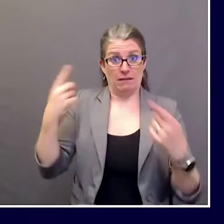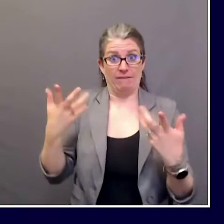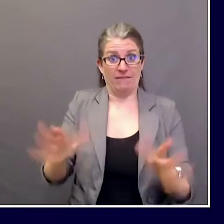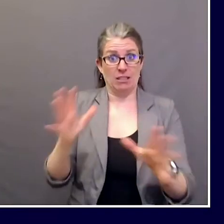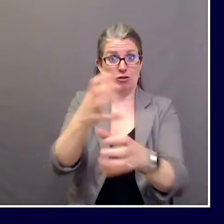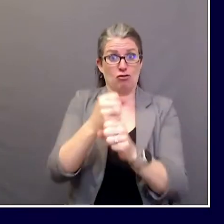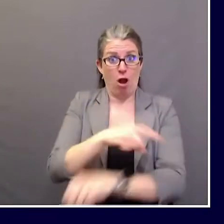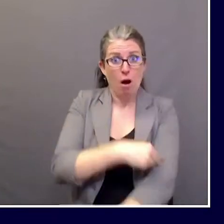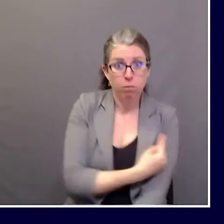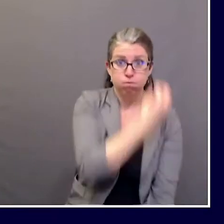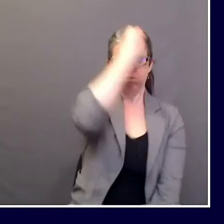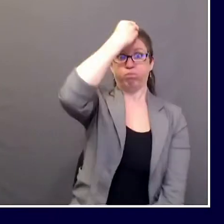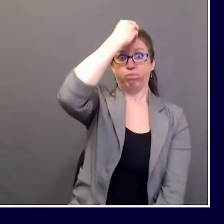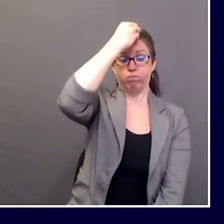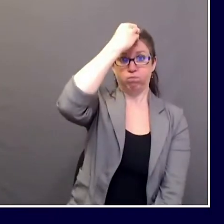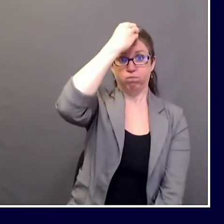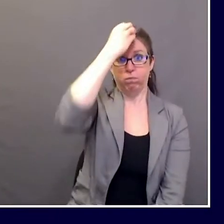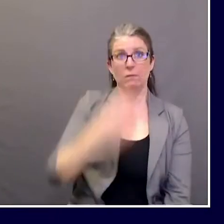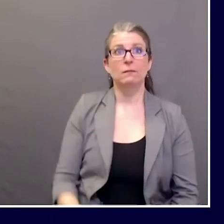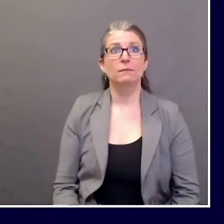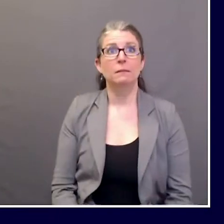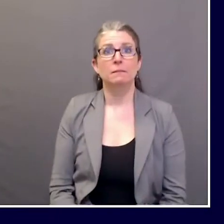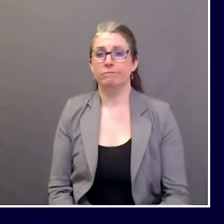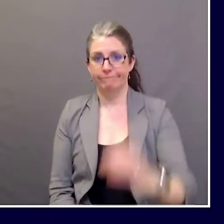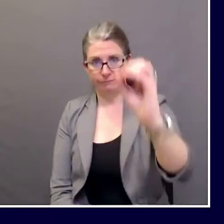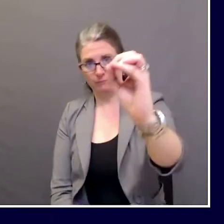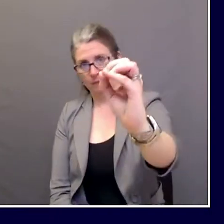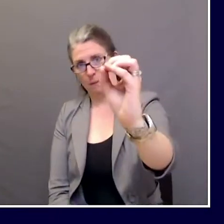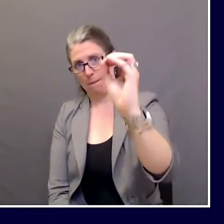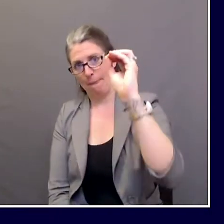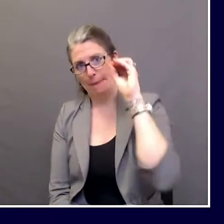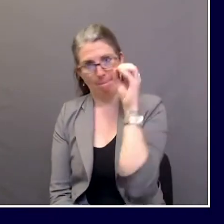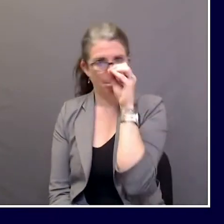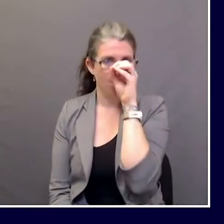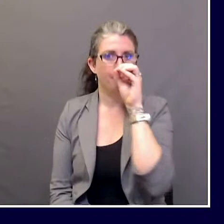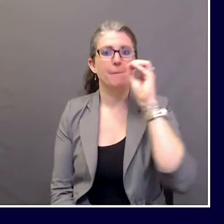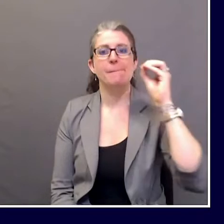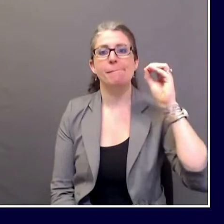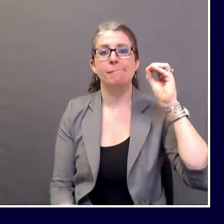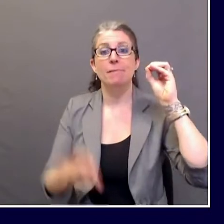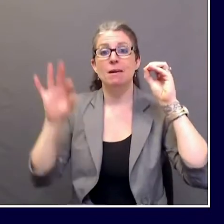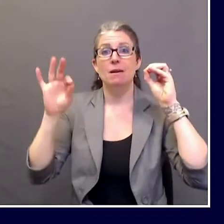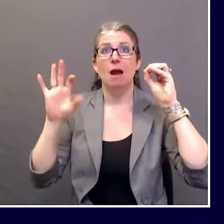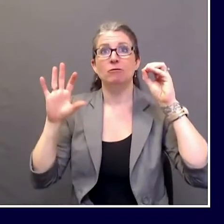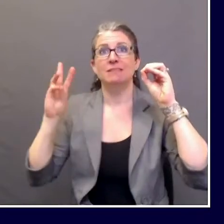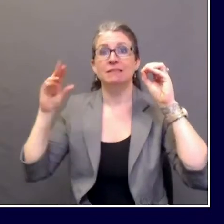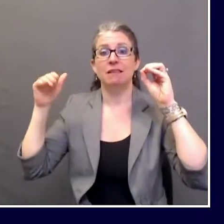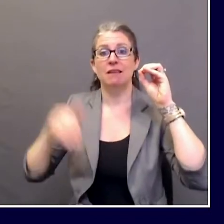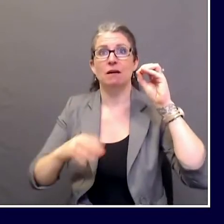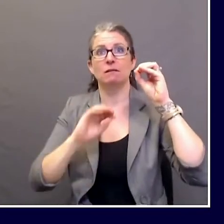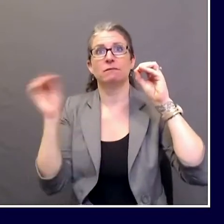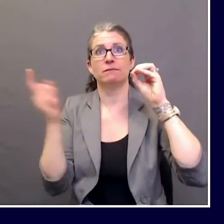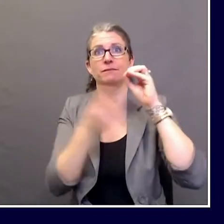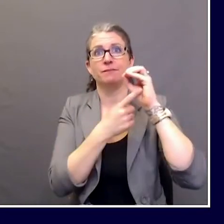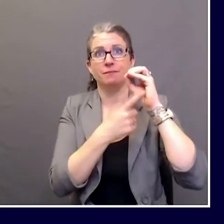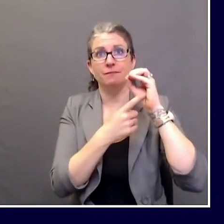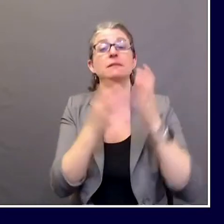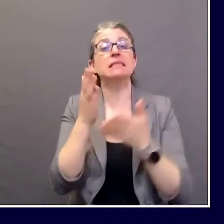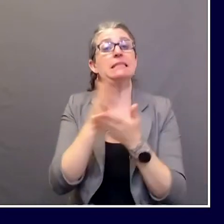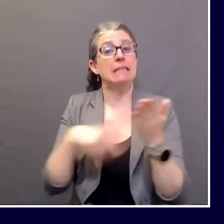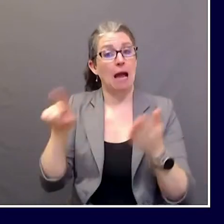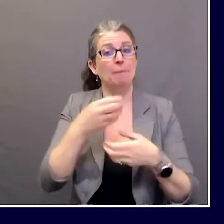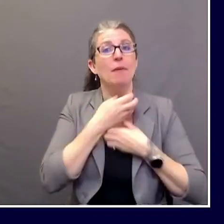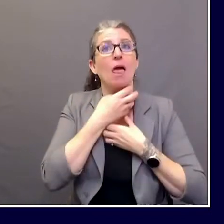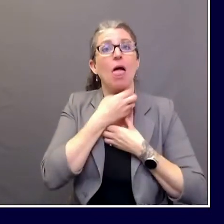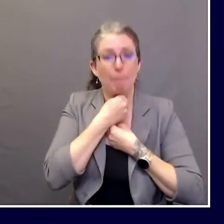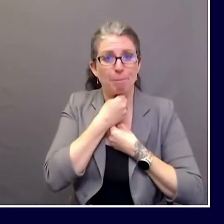Pfizer and Moderna vaccines, although there have been reports of the anaphylaxis and other such things, we are not aware of anything of